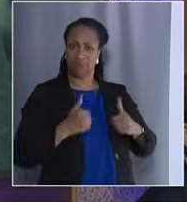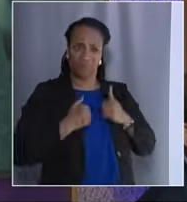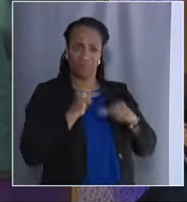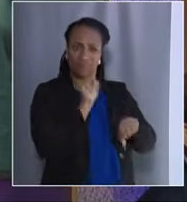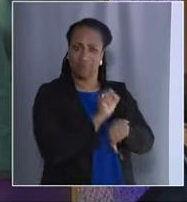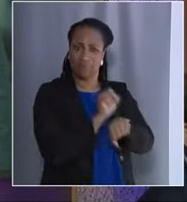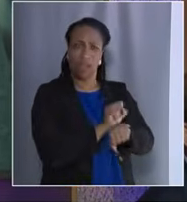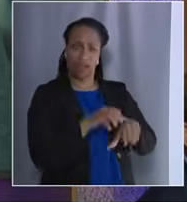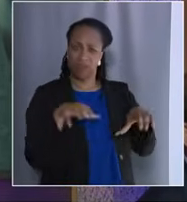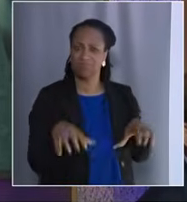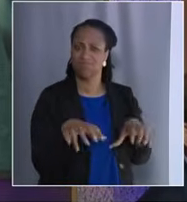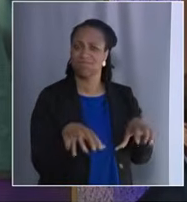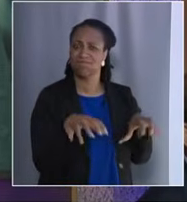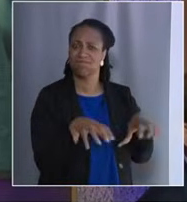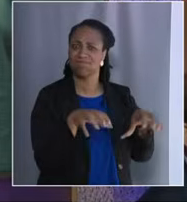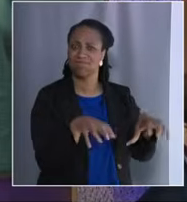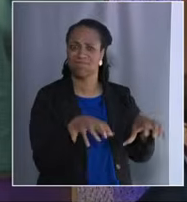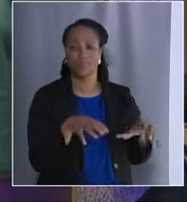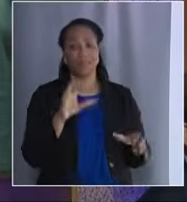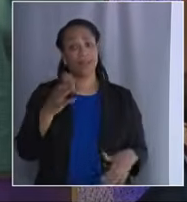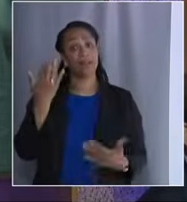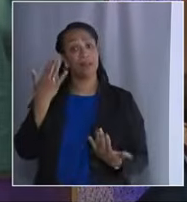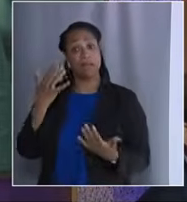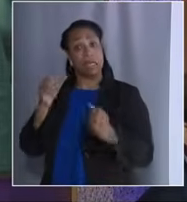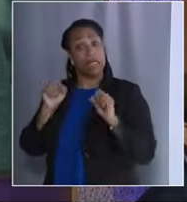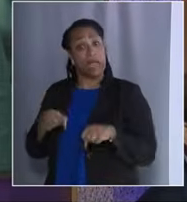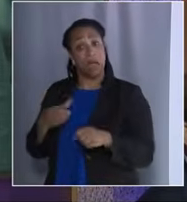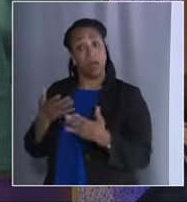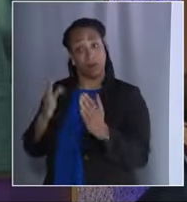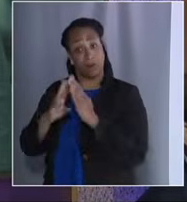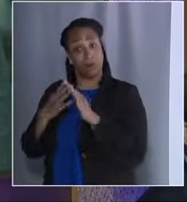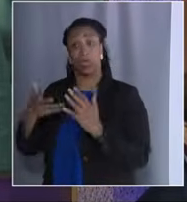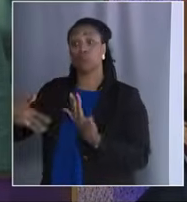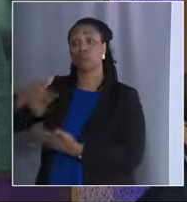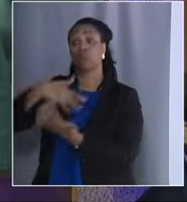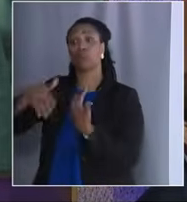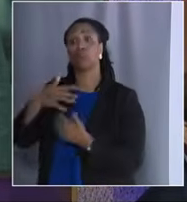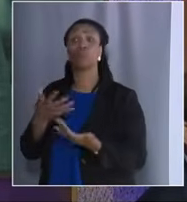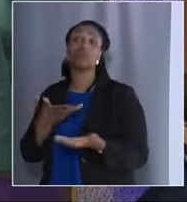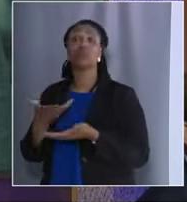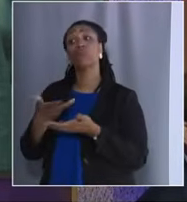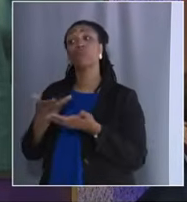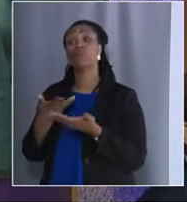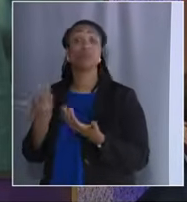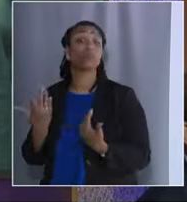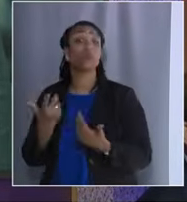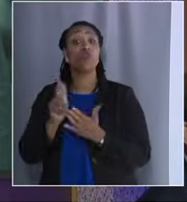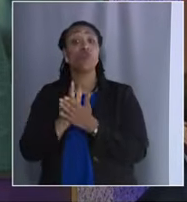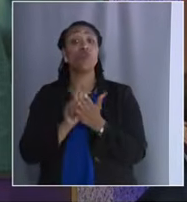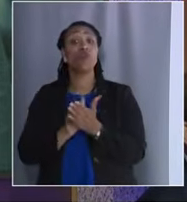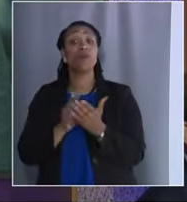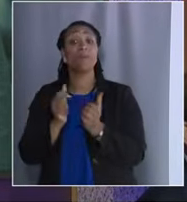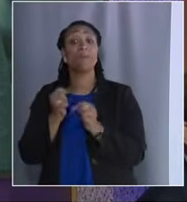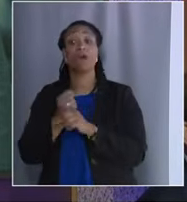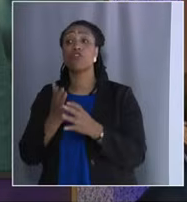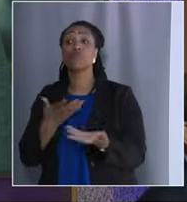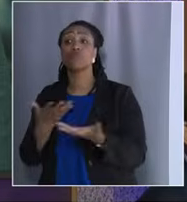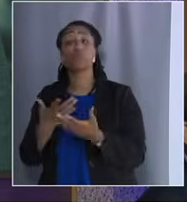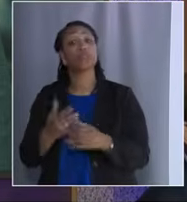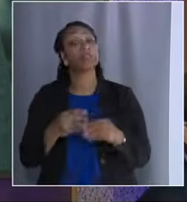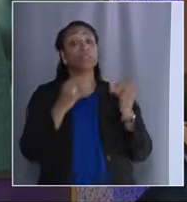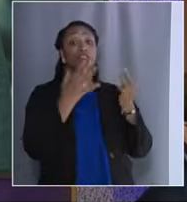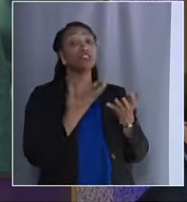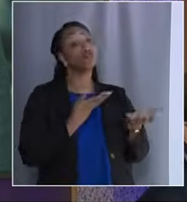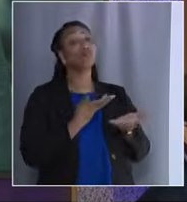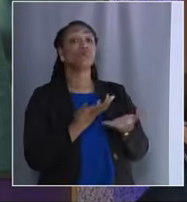with other members of the Washington, D.C. area, our ability to engage with legislatures and impact policy are all things that we understand